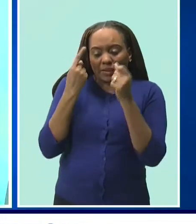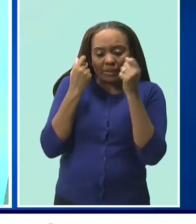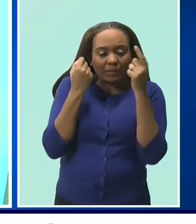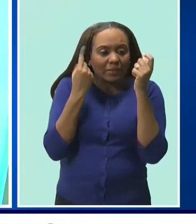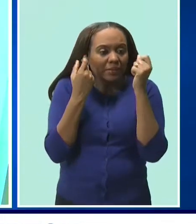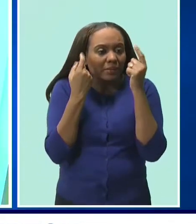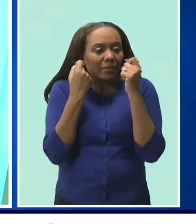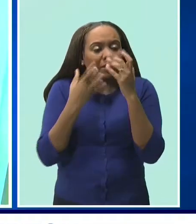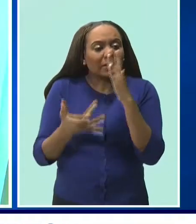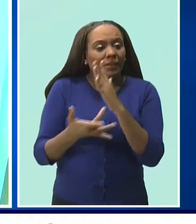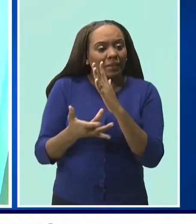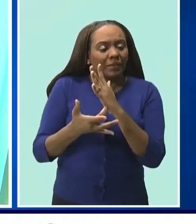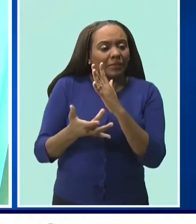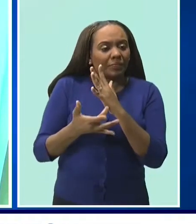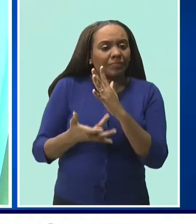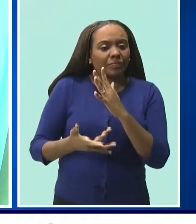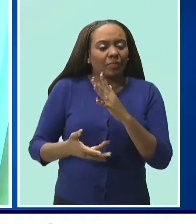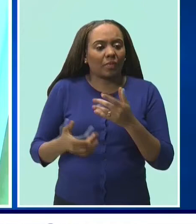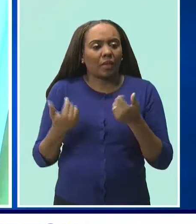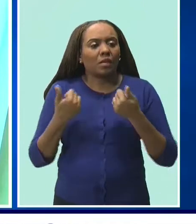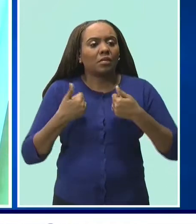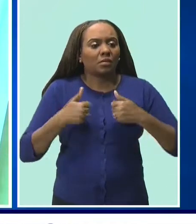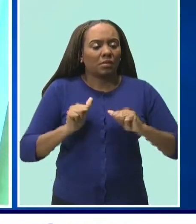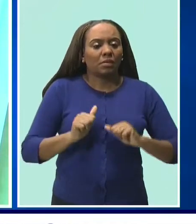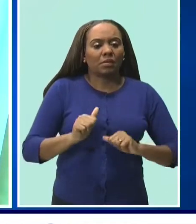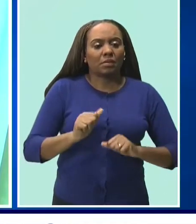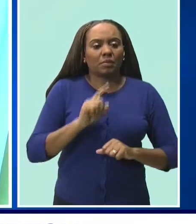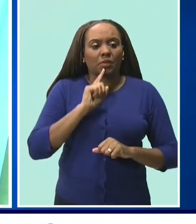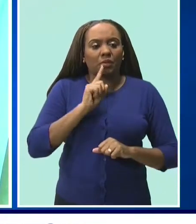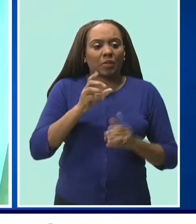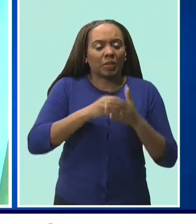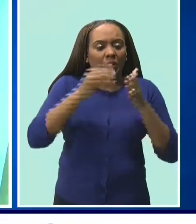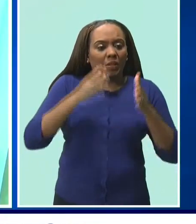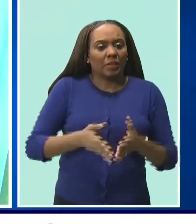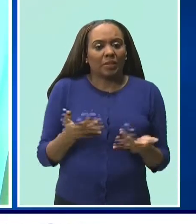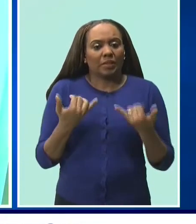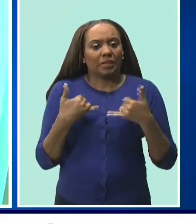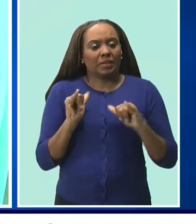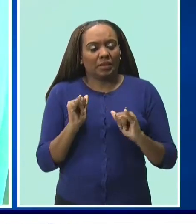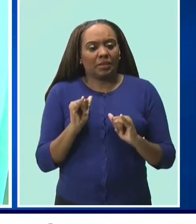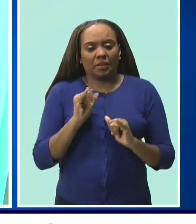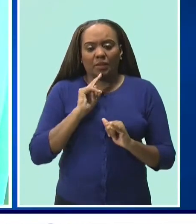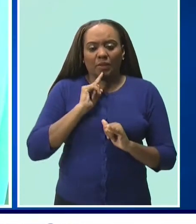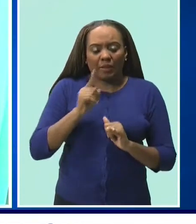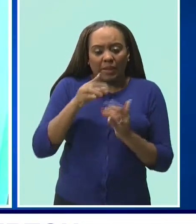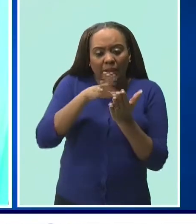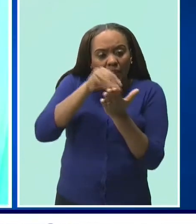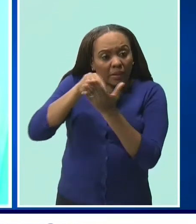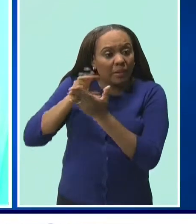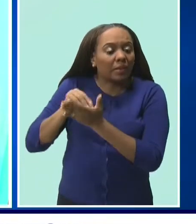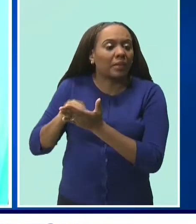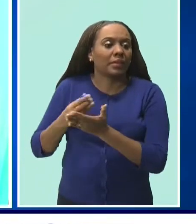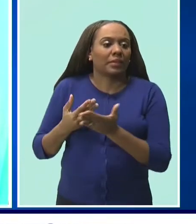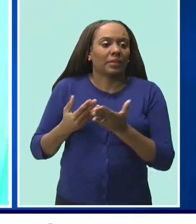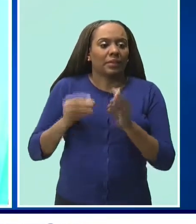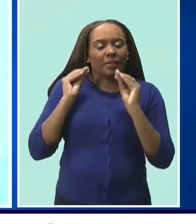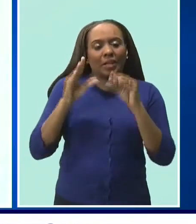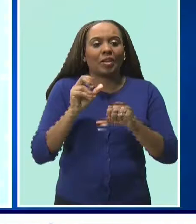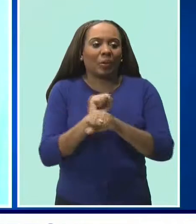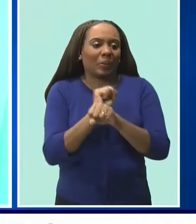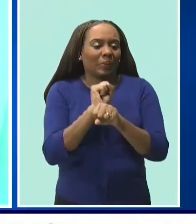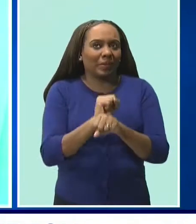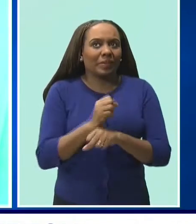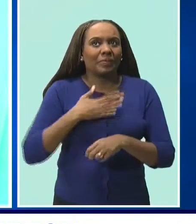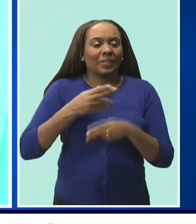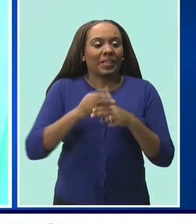technology and are trying their best to make sure that students are still engaged. So teachers are working.